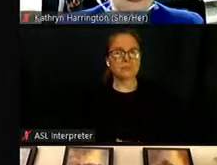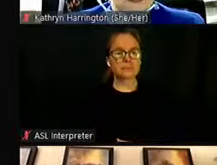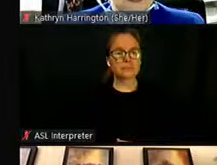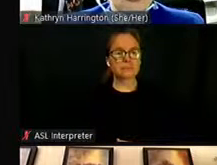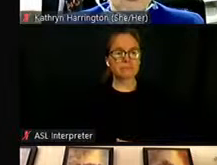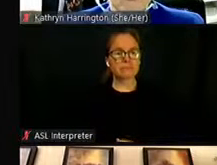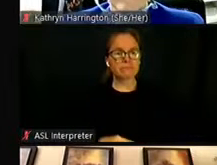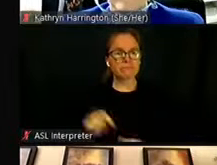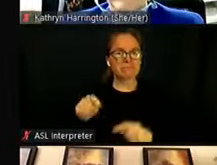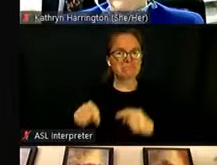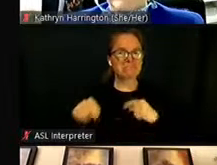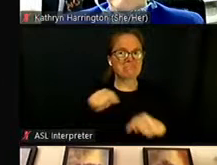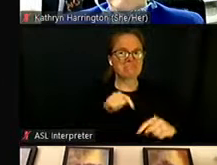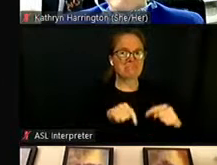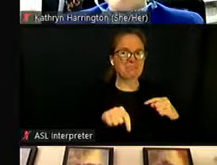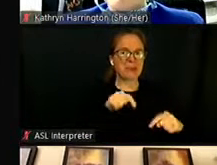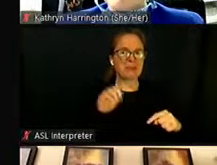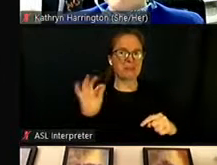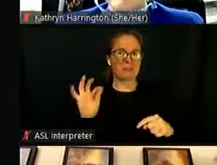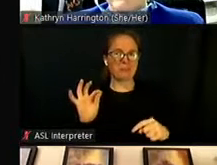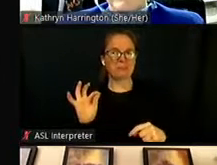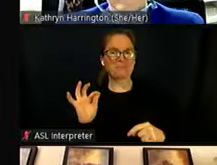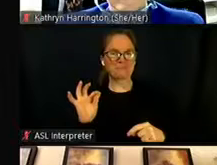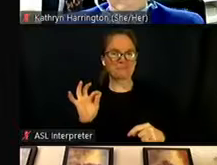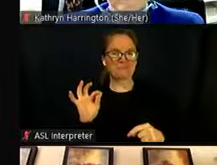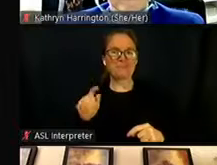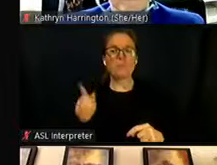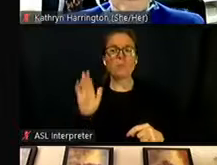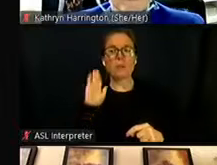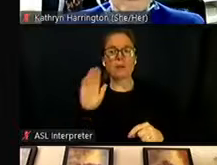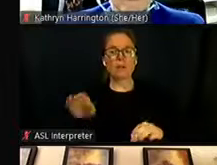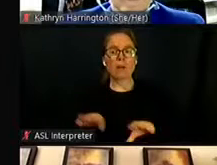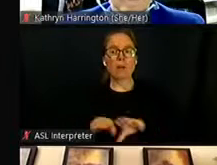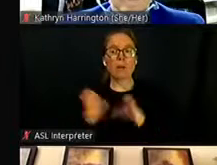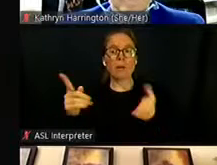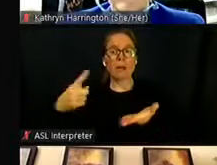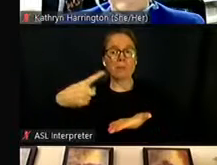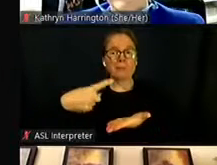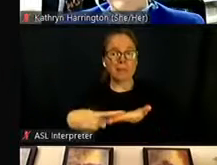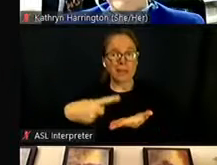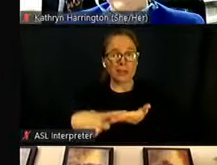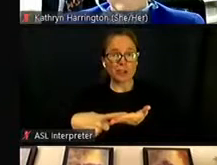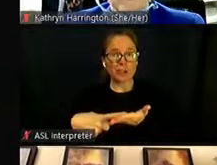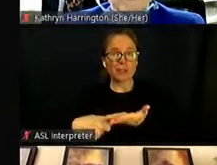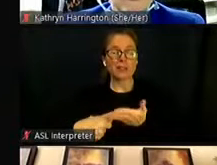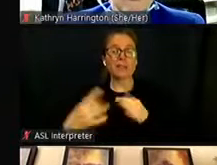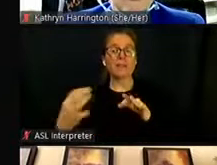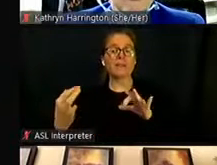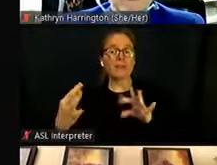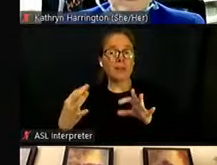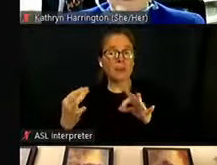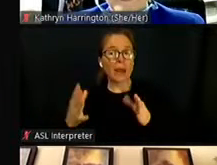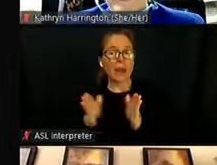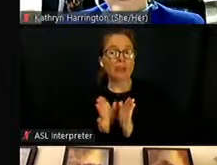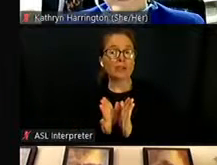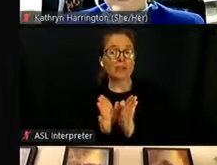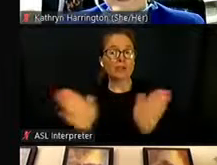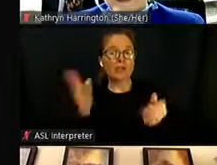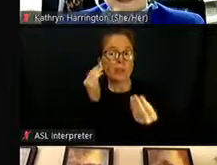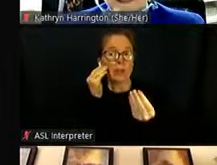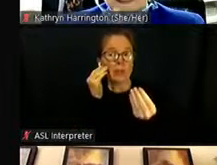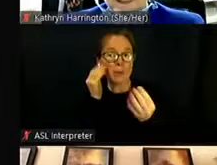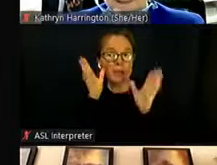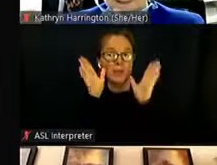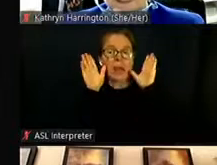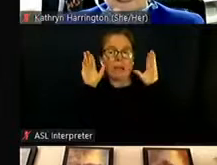One back, please. That's good. We're going to have the conversation. We're going to get overview, feedback, and then center on community needs. That's the